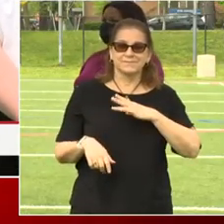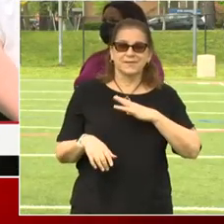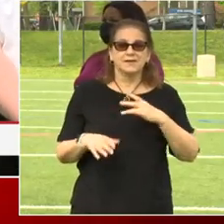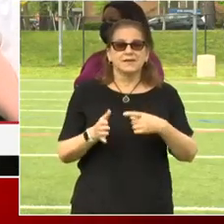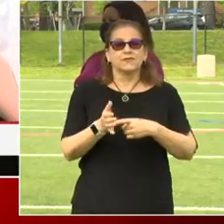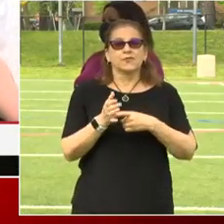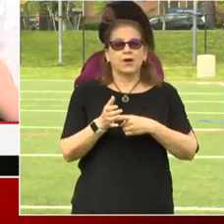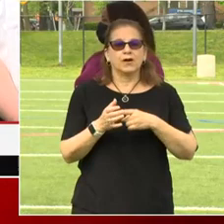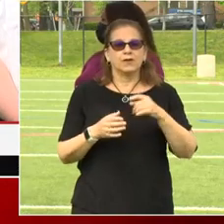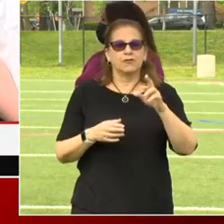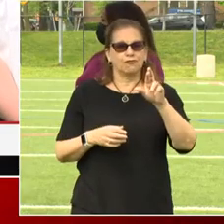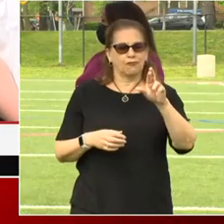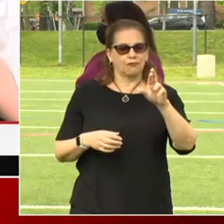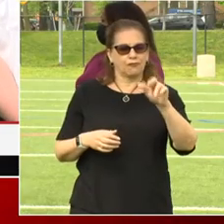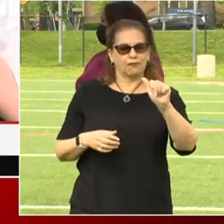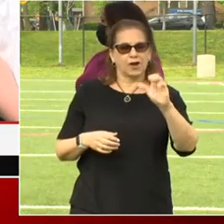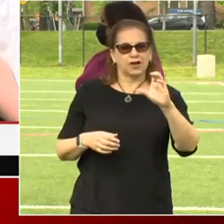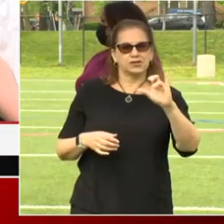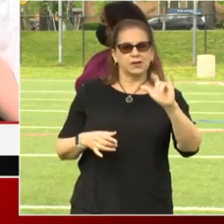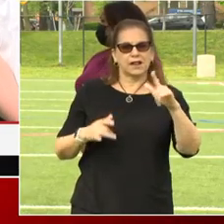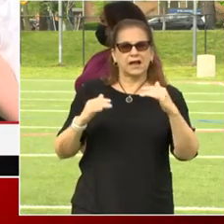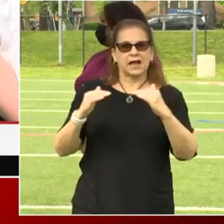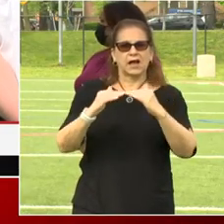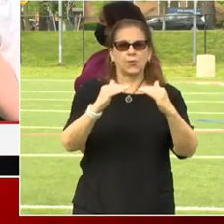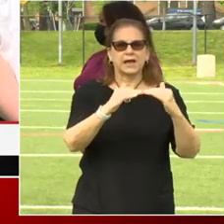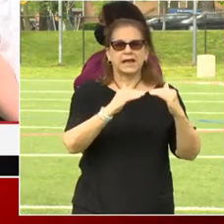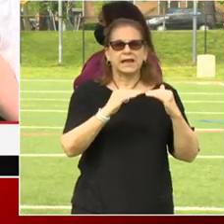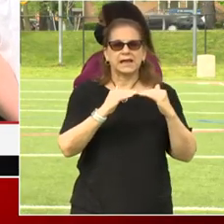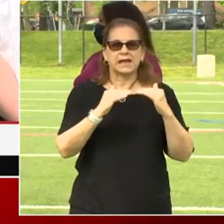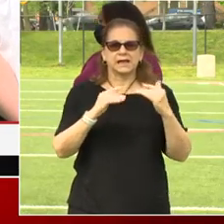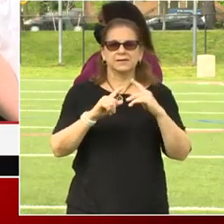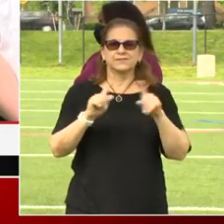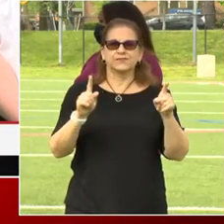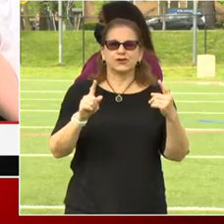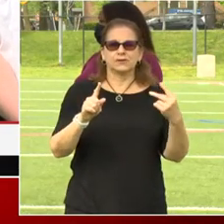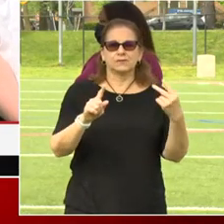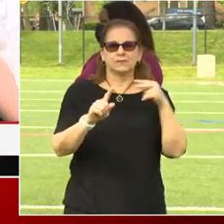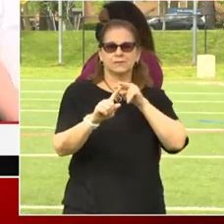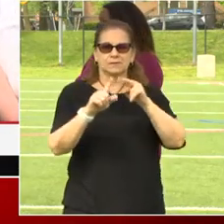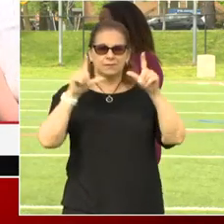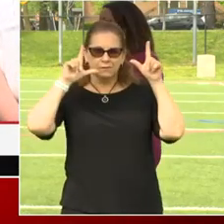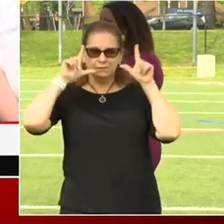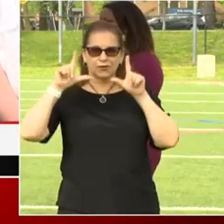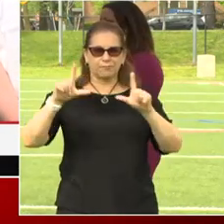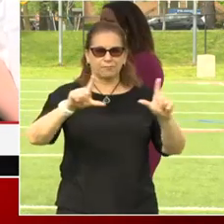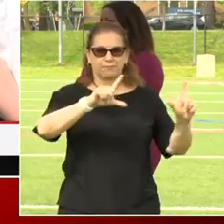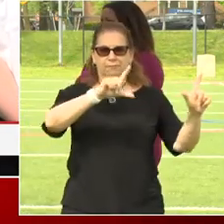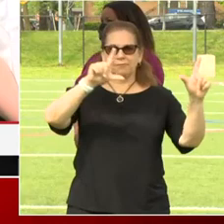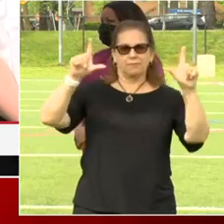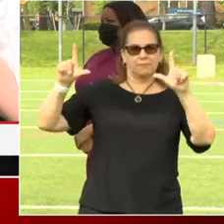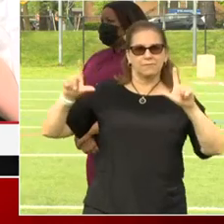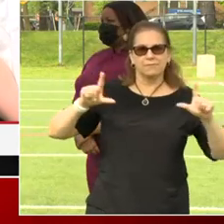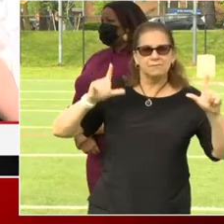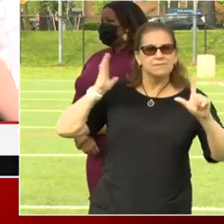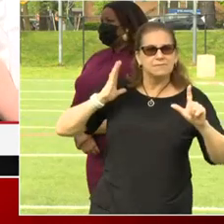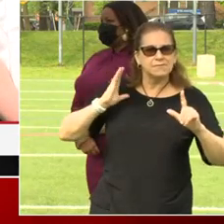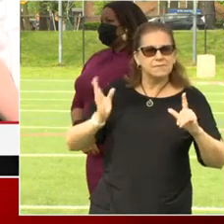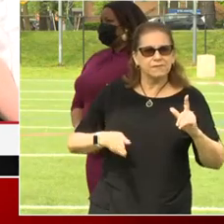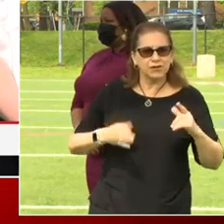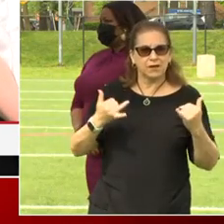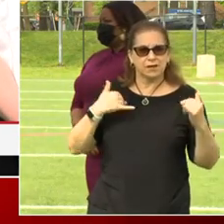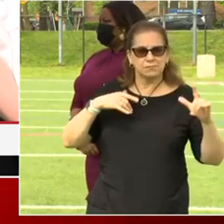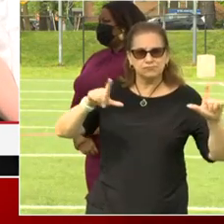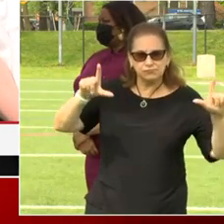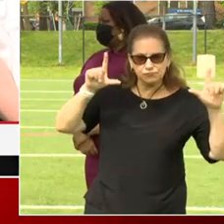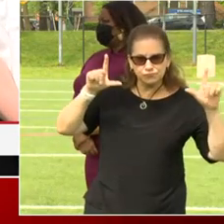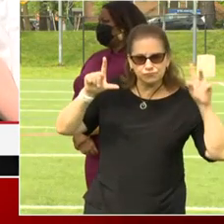equity lens on the part of decision makers in the land use process. There's been some criticism in that regard, and